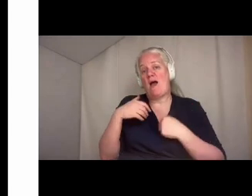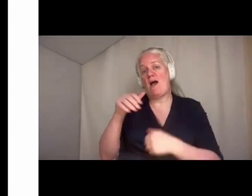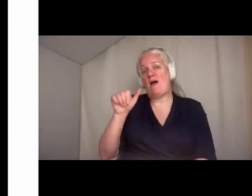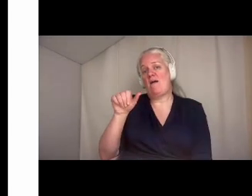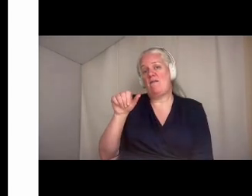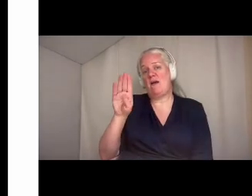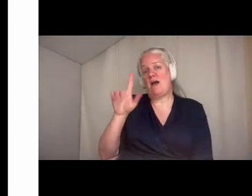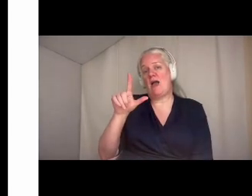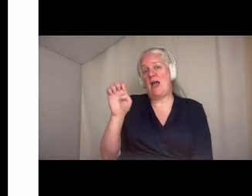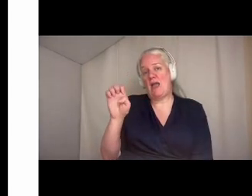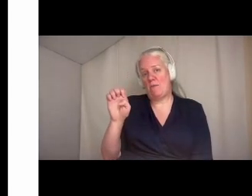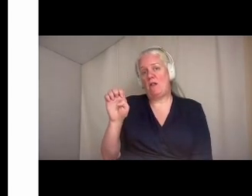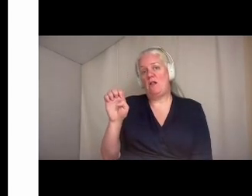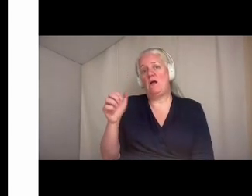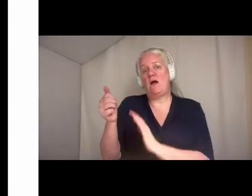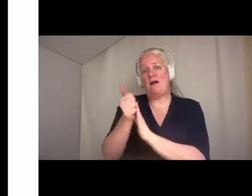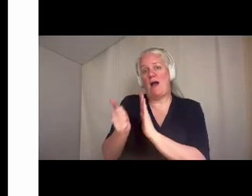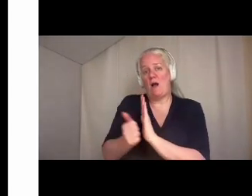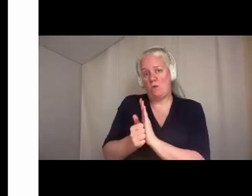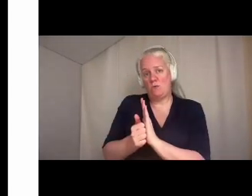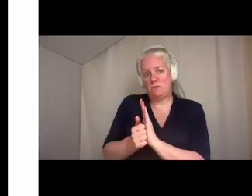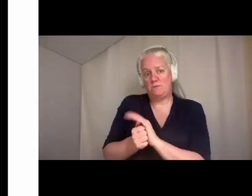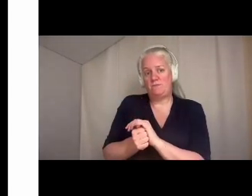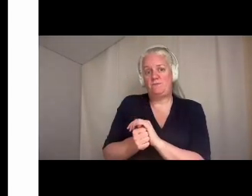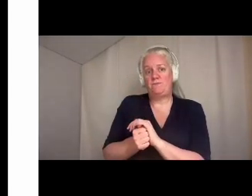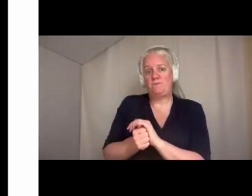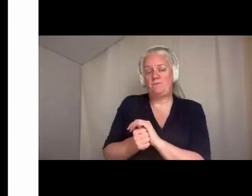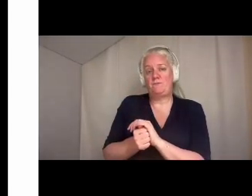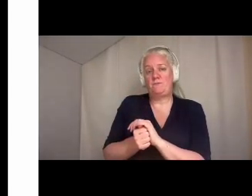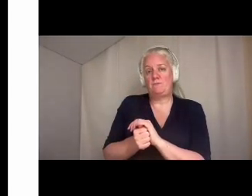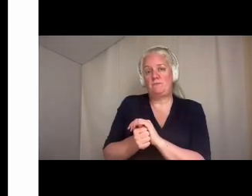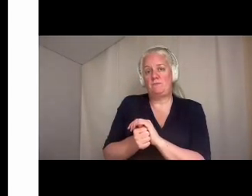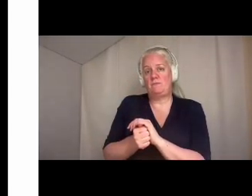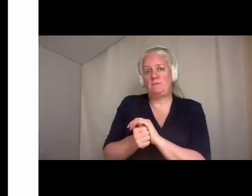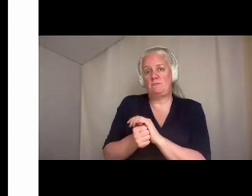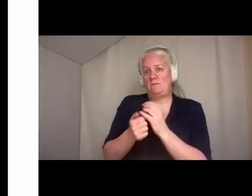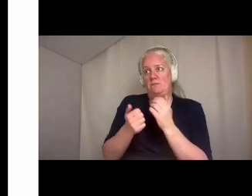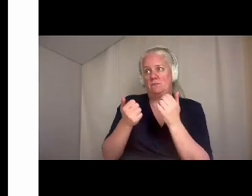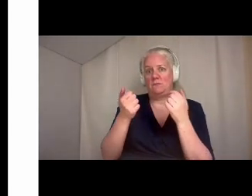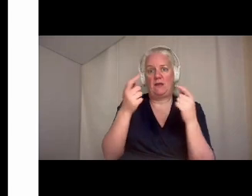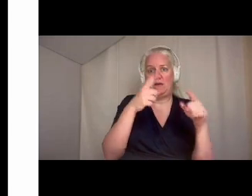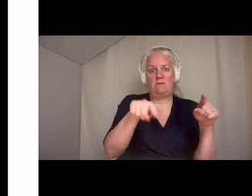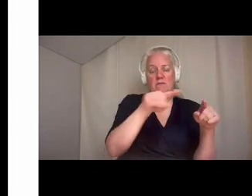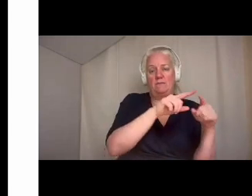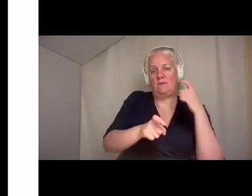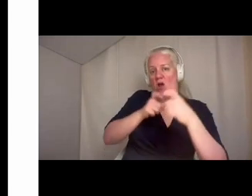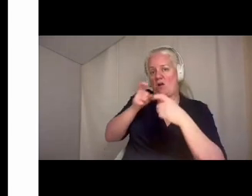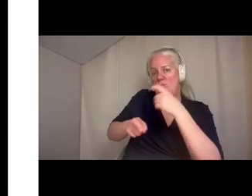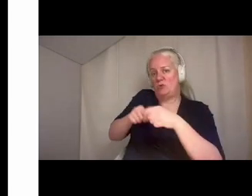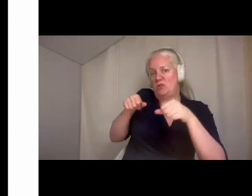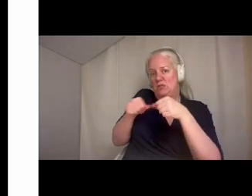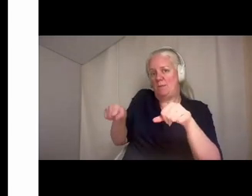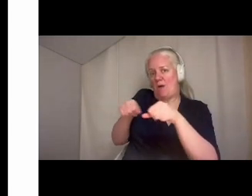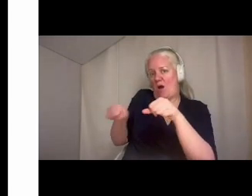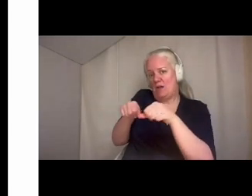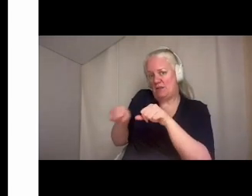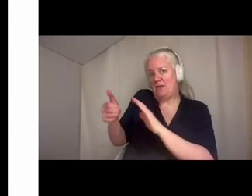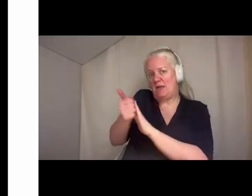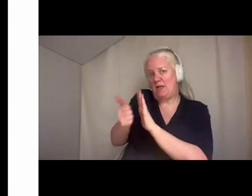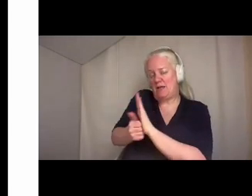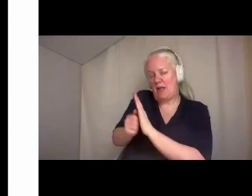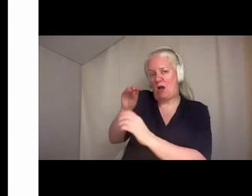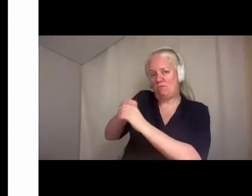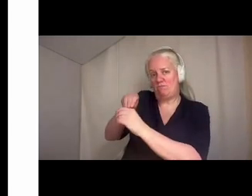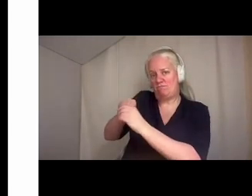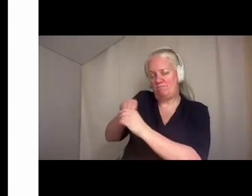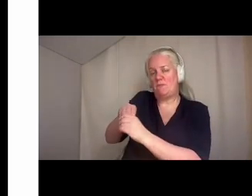and contributions or deposits were made into your ABLE savings account, you will get a copy of